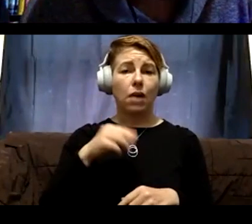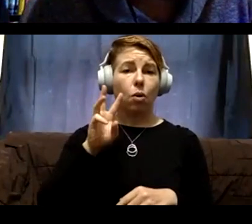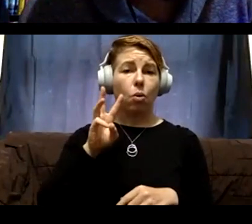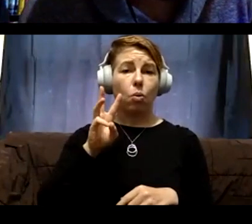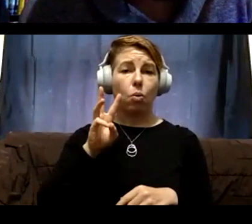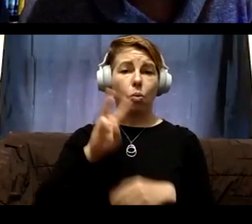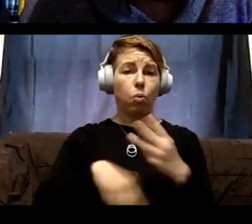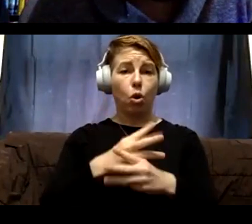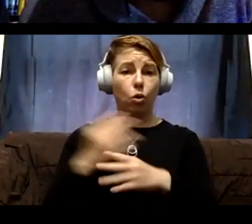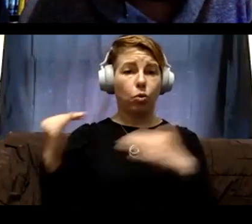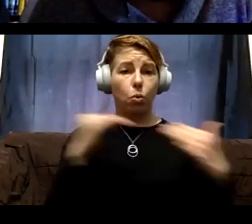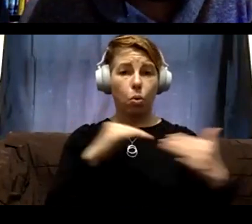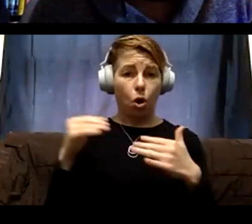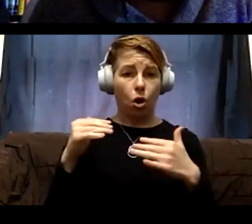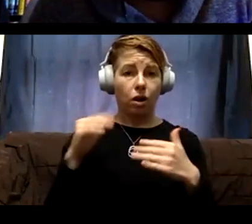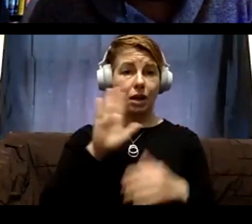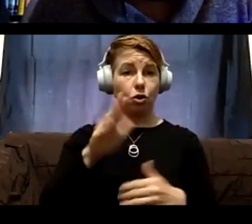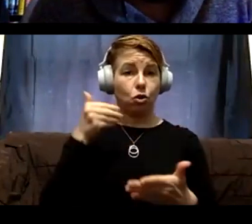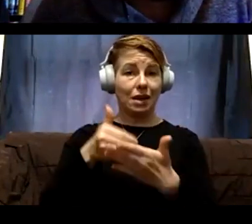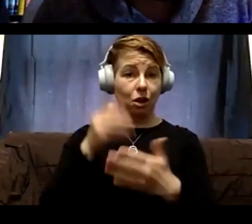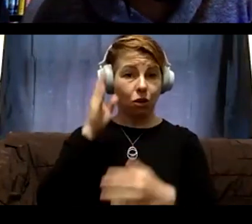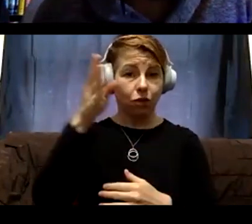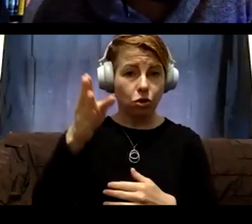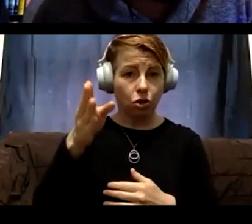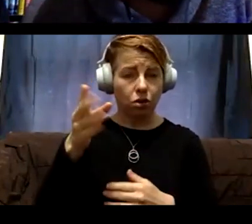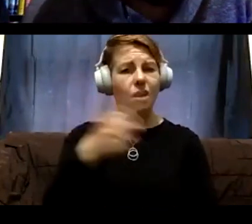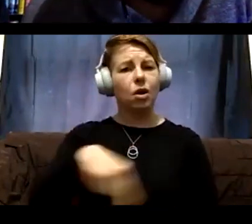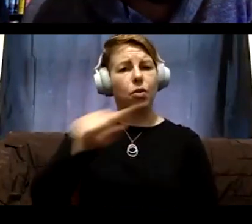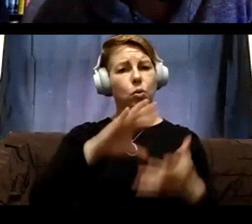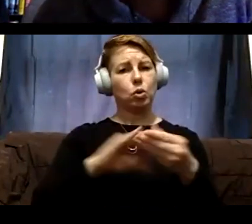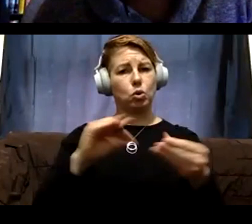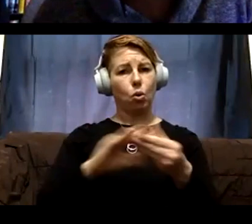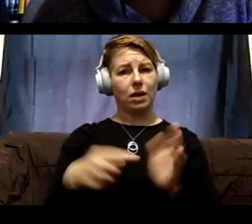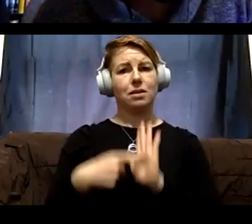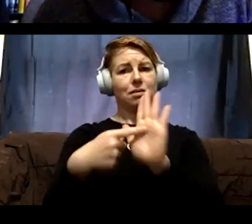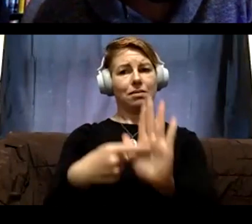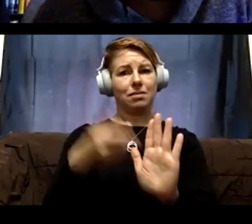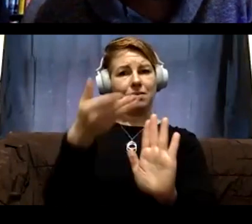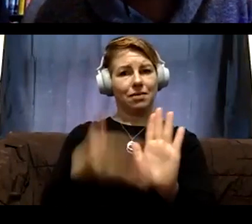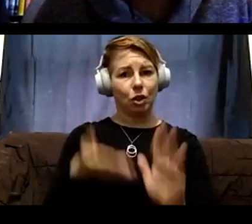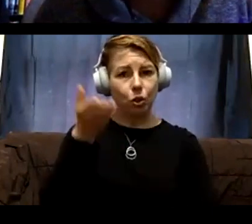these stories are about you. All the things these characters do, all the places they